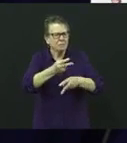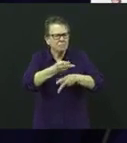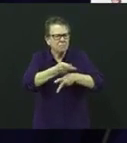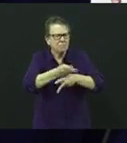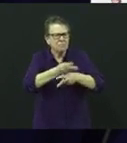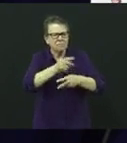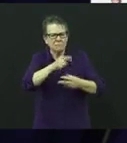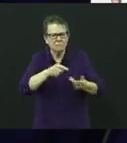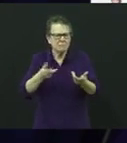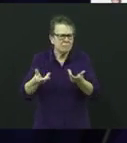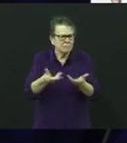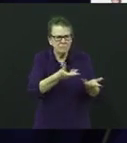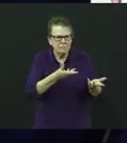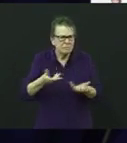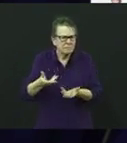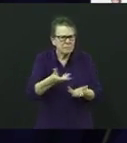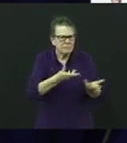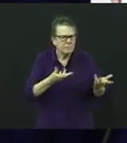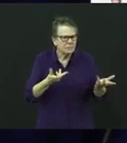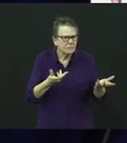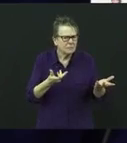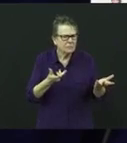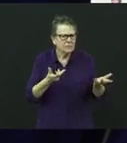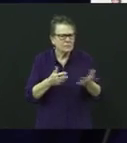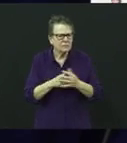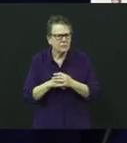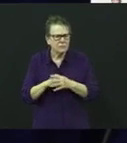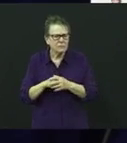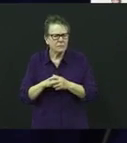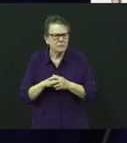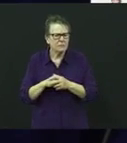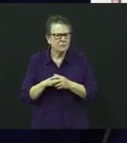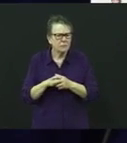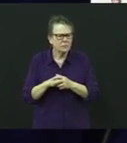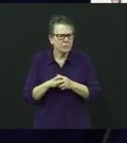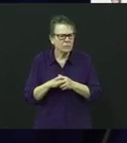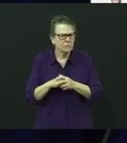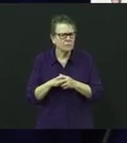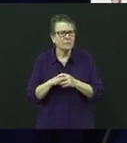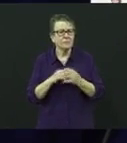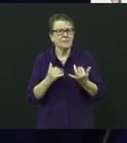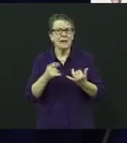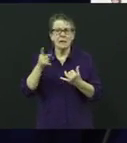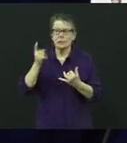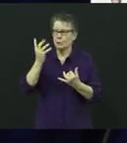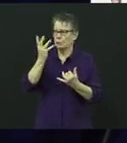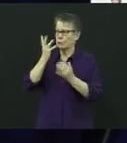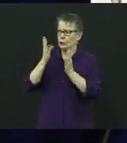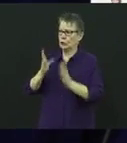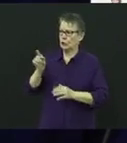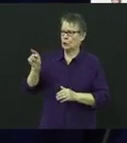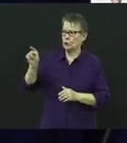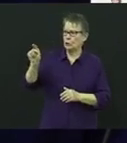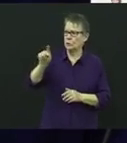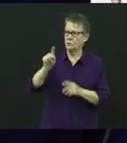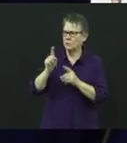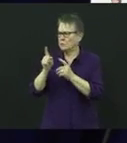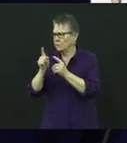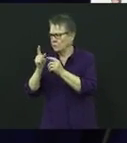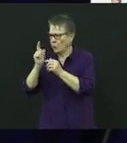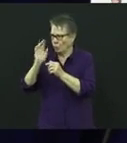really trying to identify those inmates being released, and did we have the wraparound services? Because what we didn't want to do